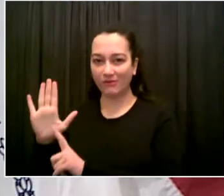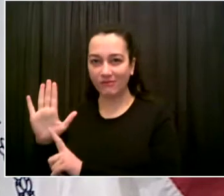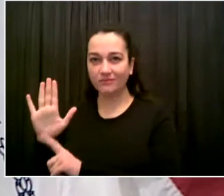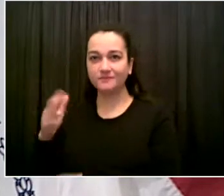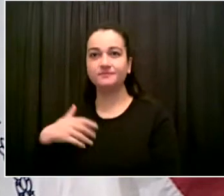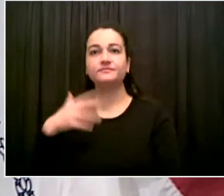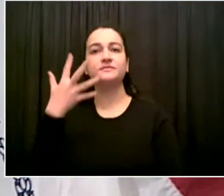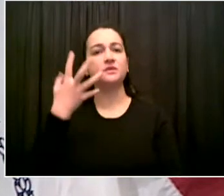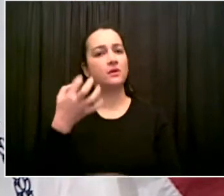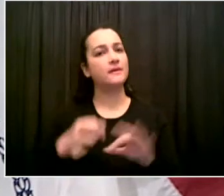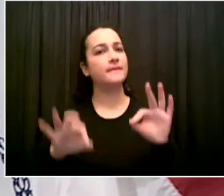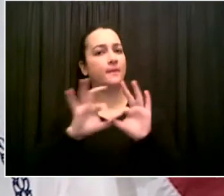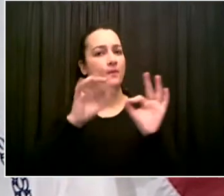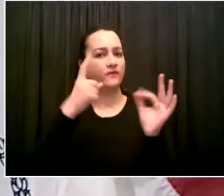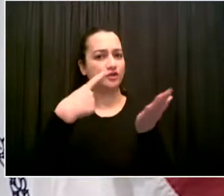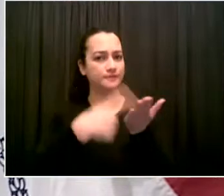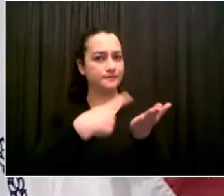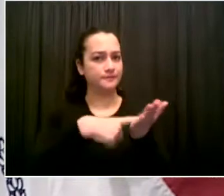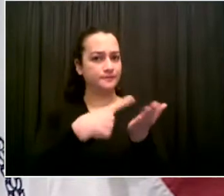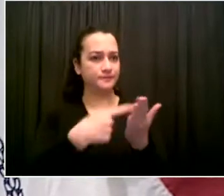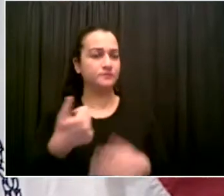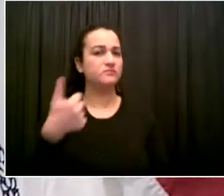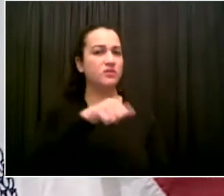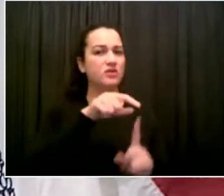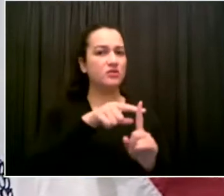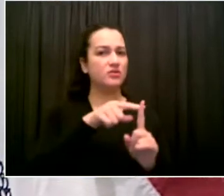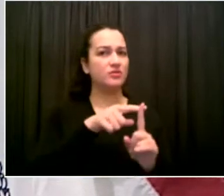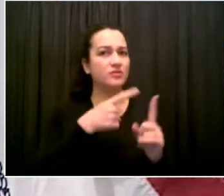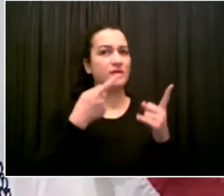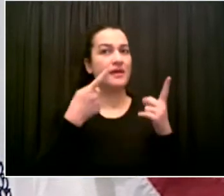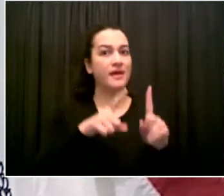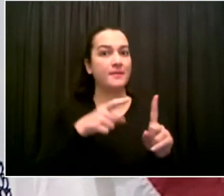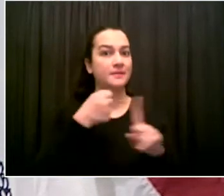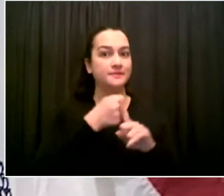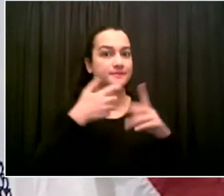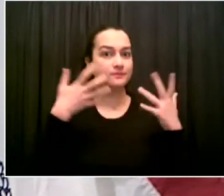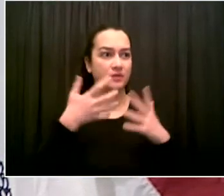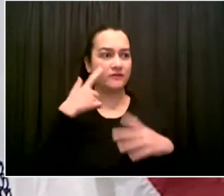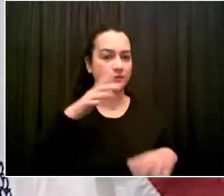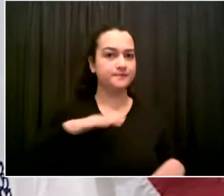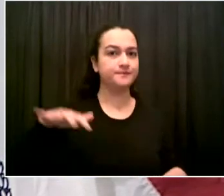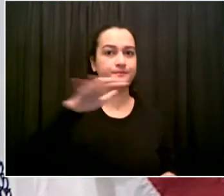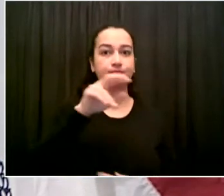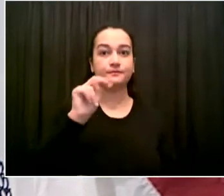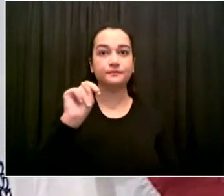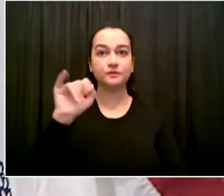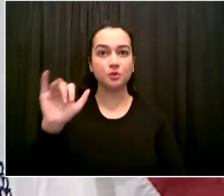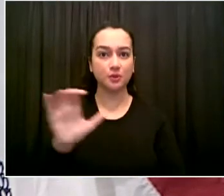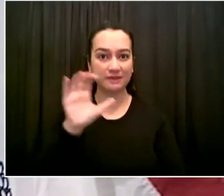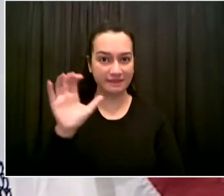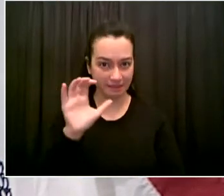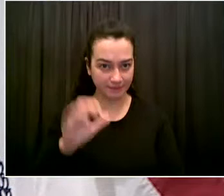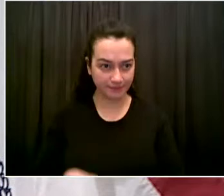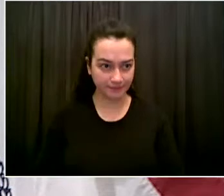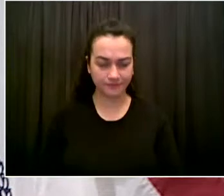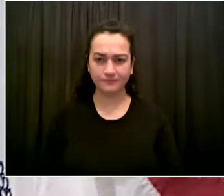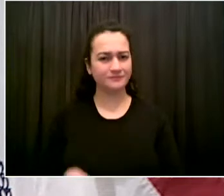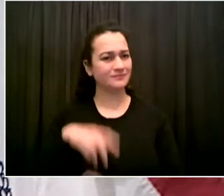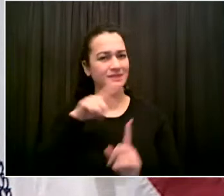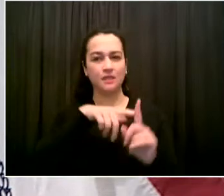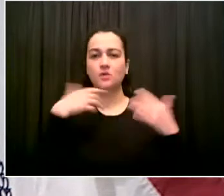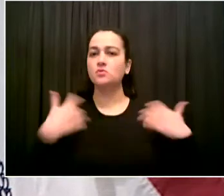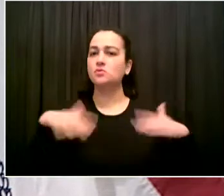think for so many New Yorkers is causing them a lot of pain and a lot of fear right now. The horrible attacks